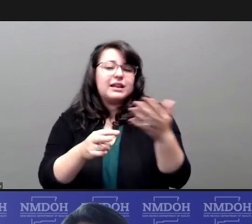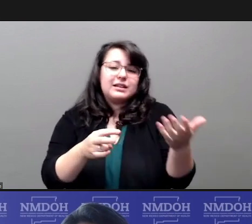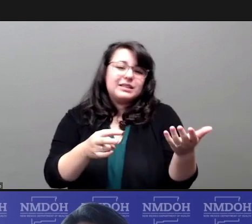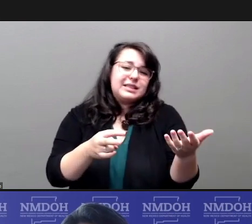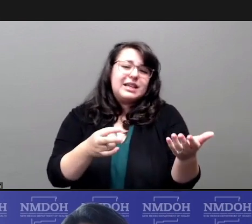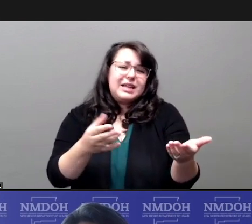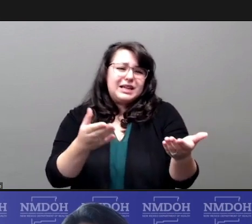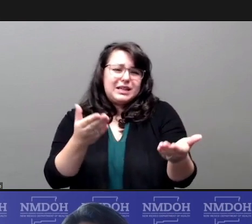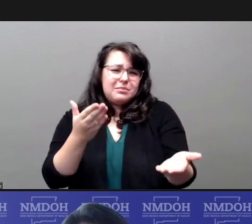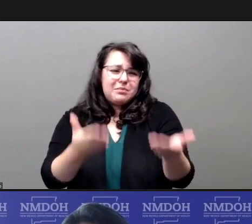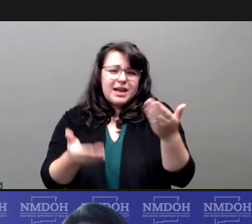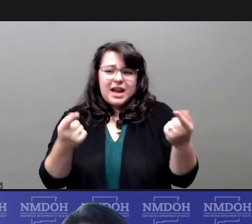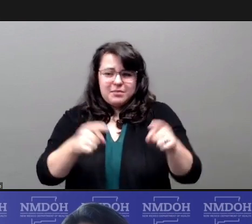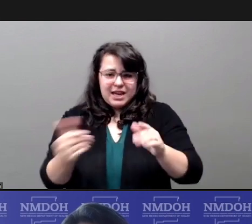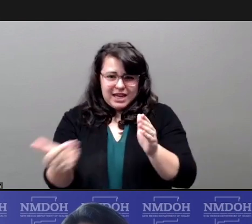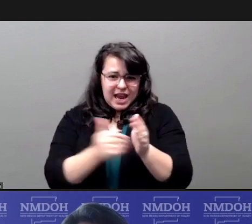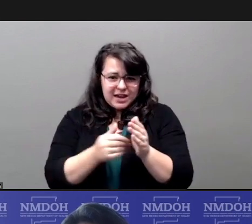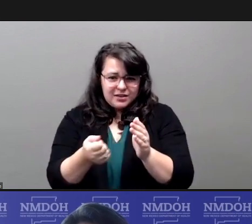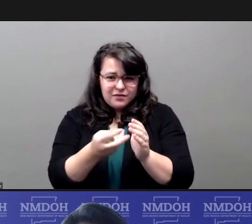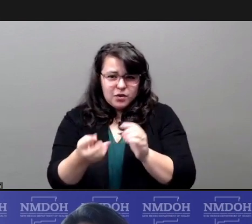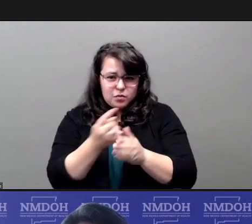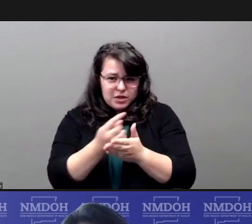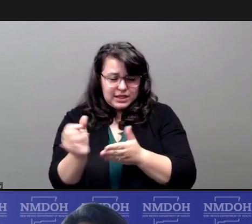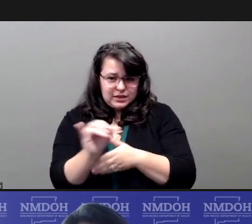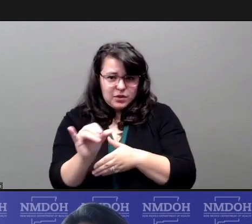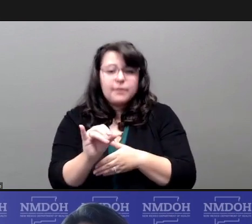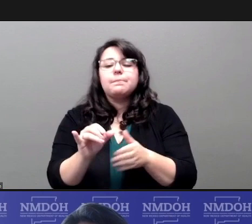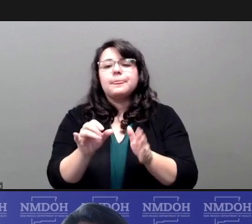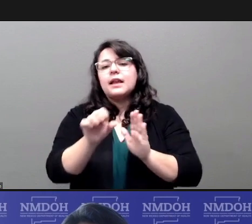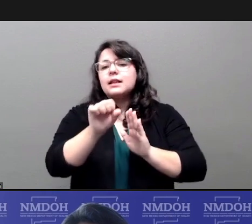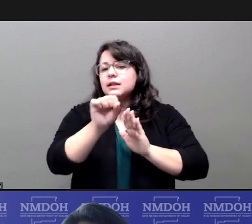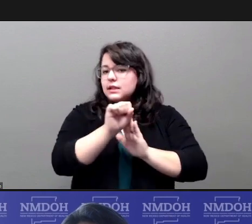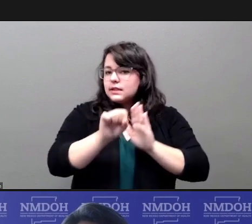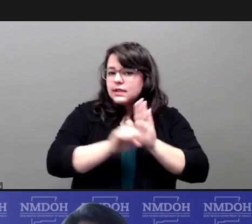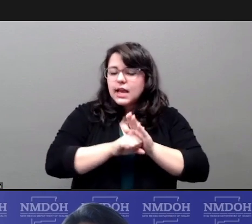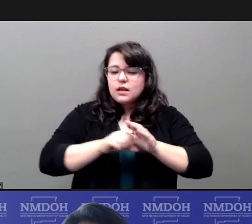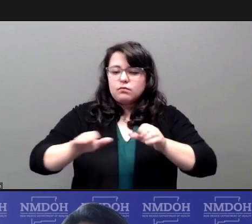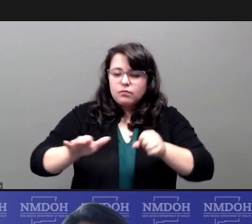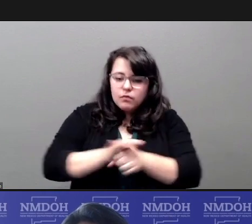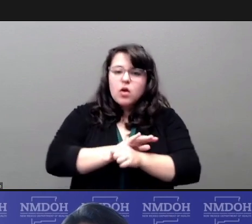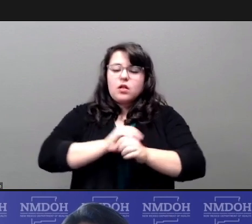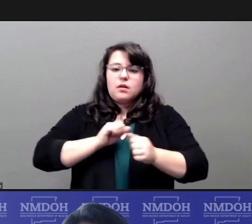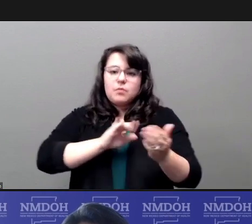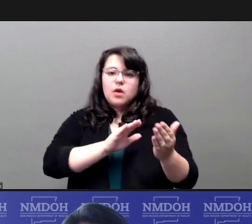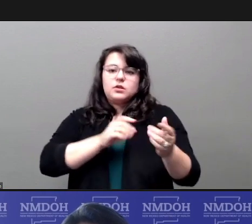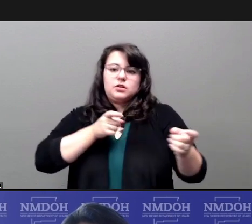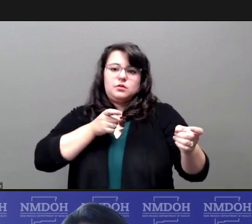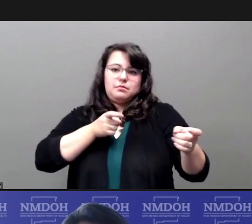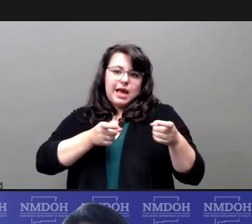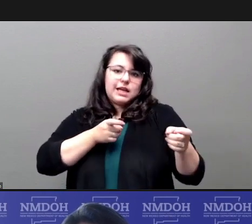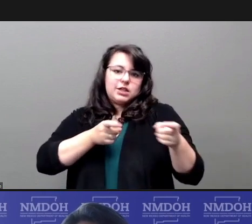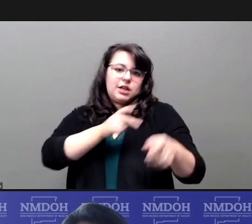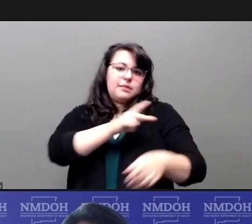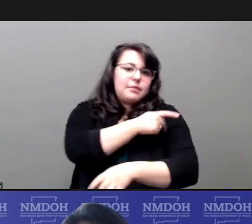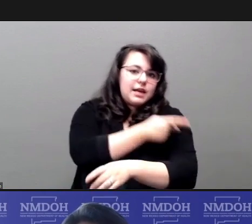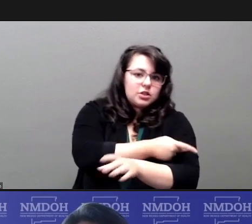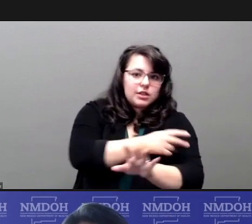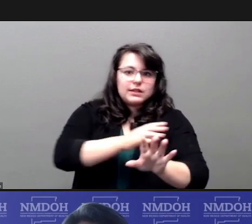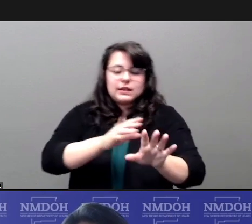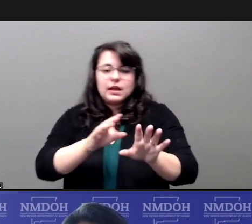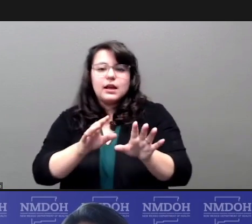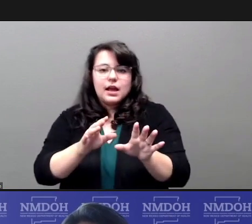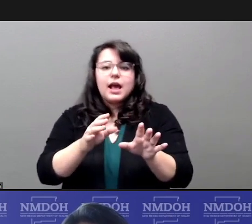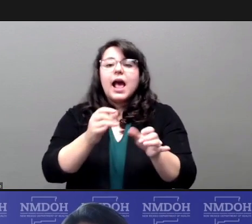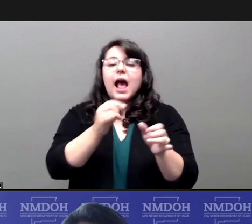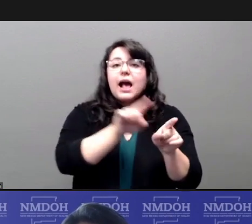the next couple of weeks as well. So it's a statewide approach to managing patients in addition to the